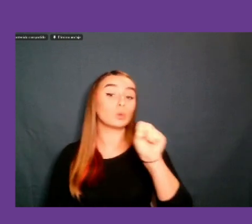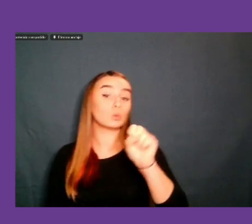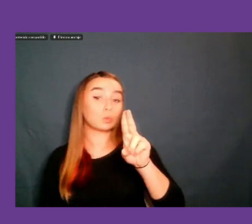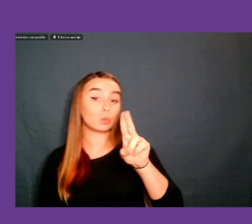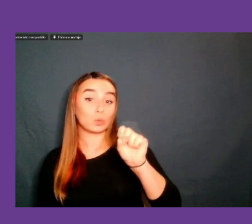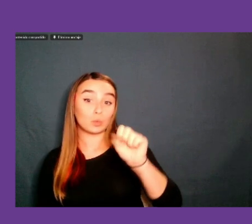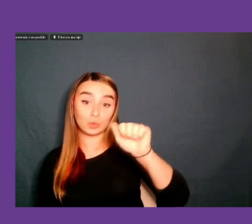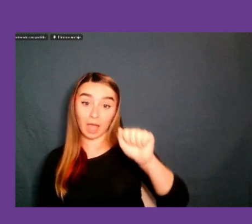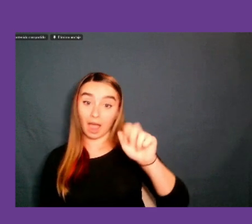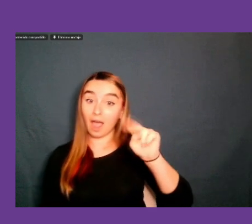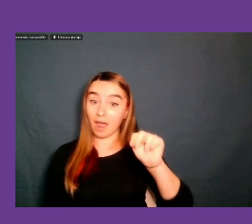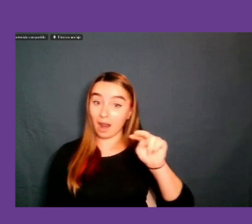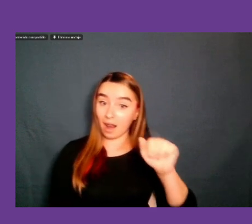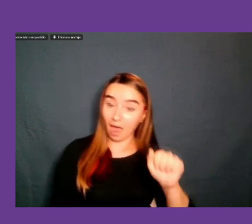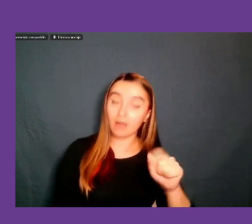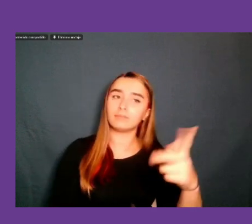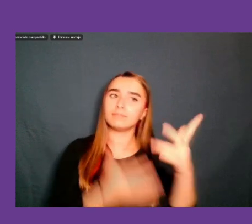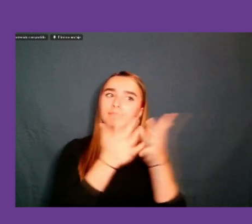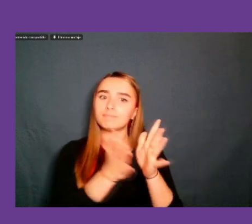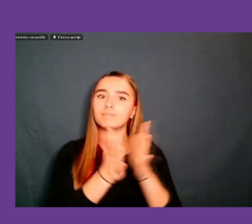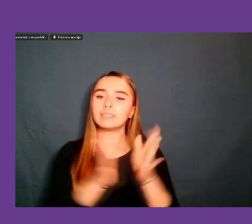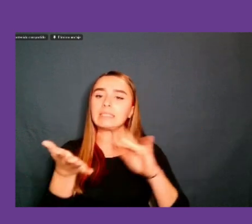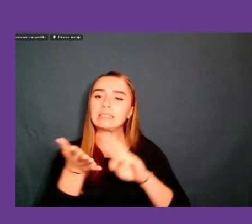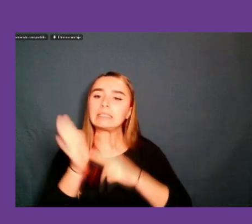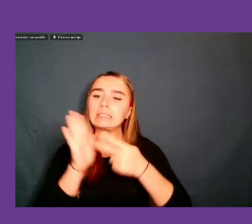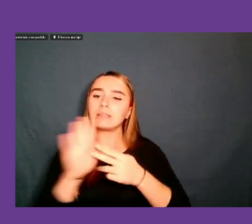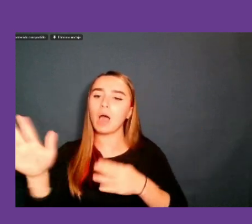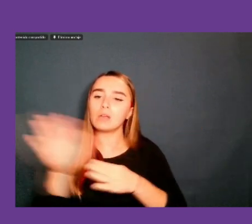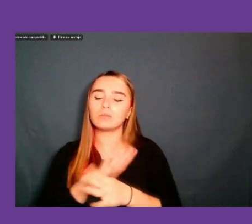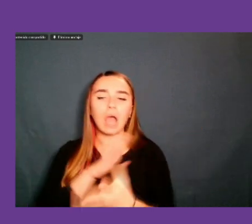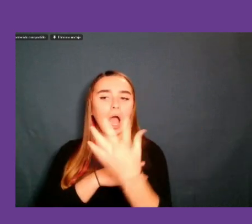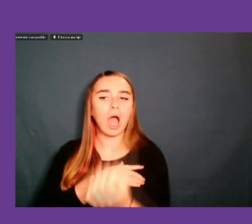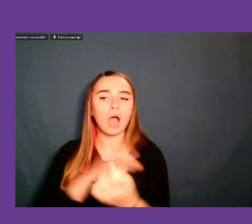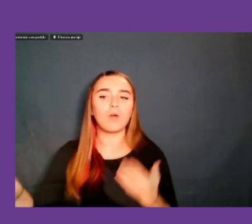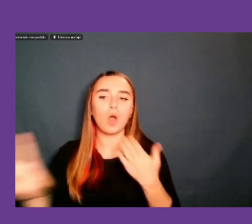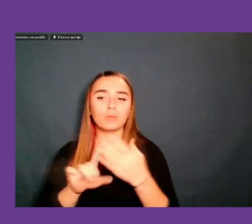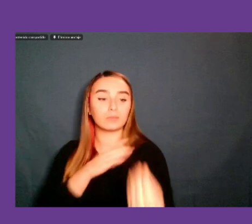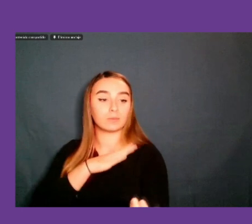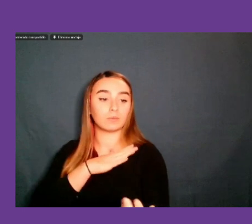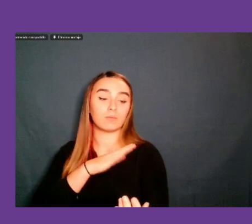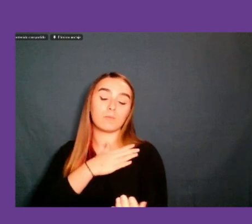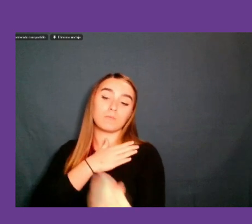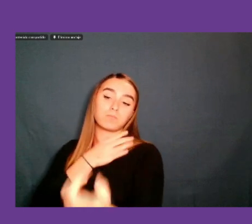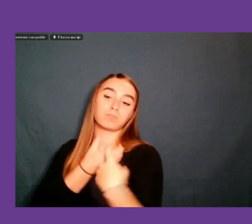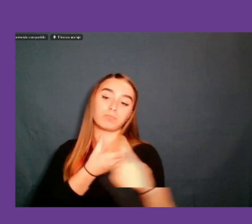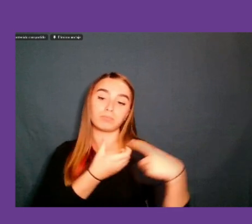us an accessible system that has been introduced for the standard on e-accessibility.